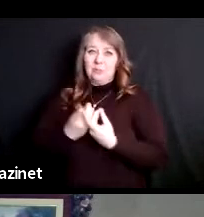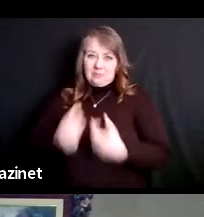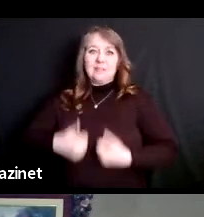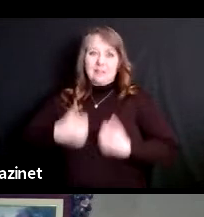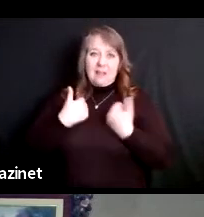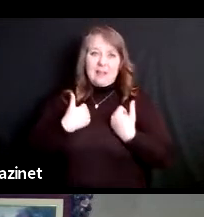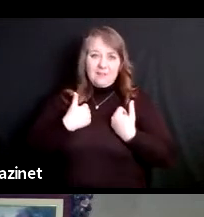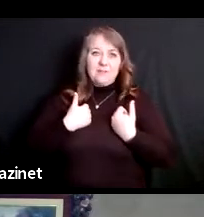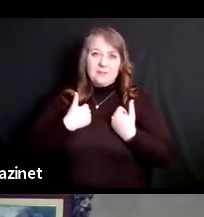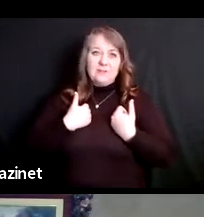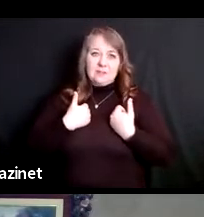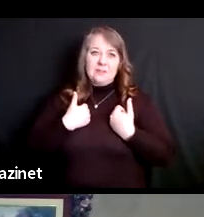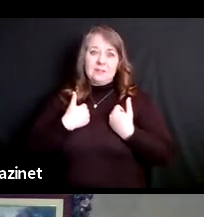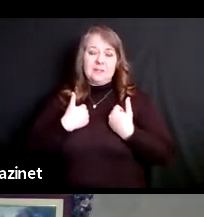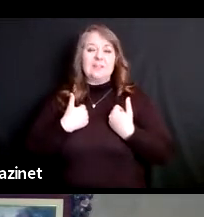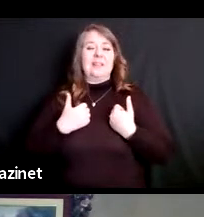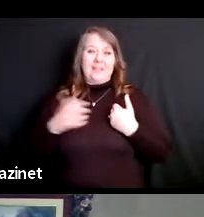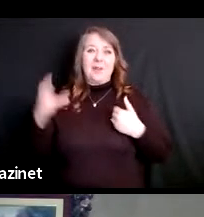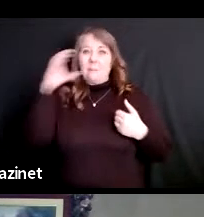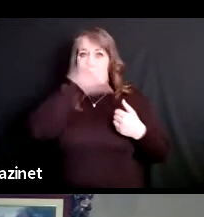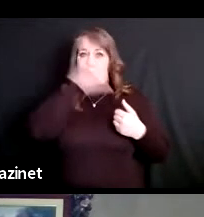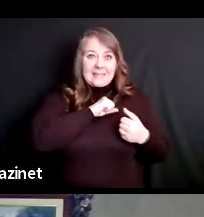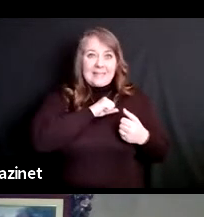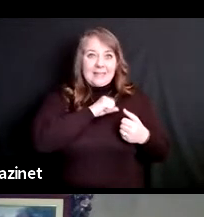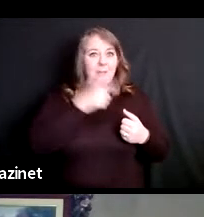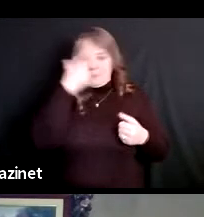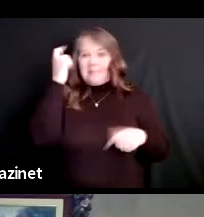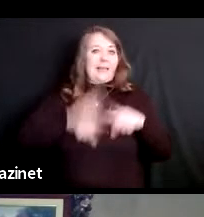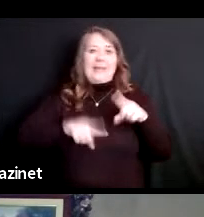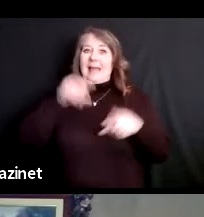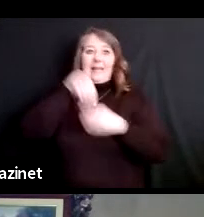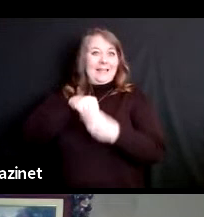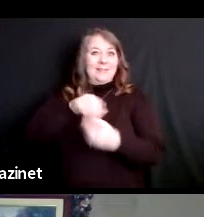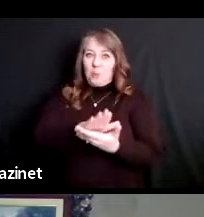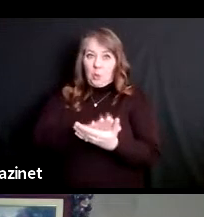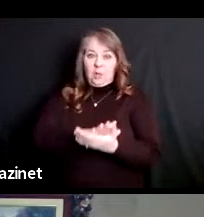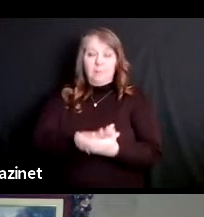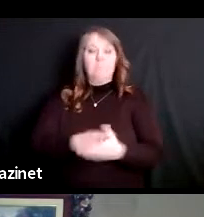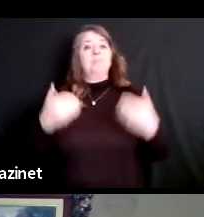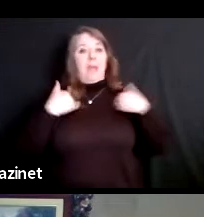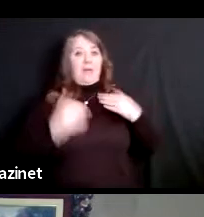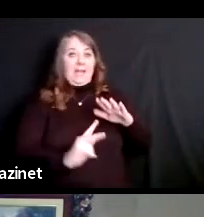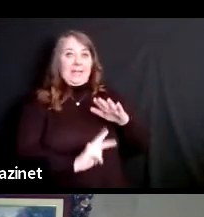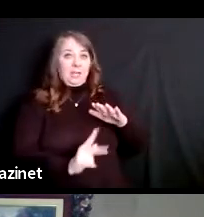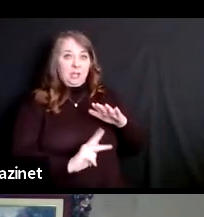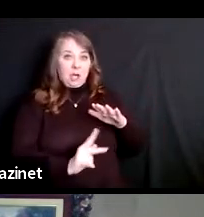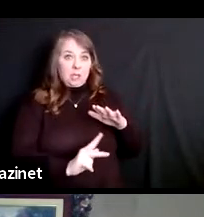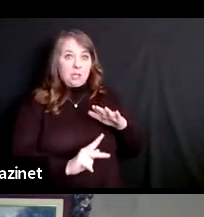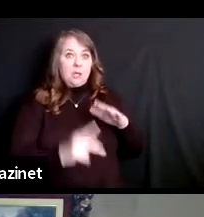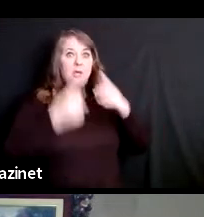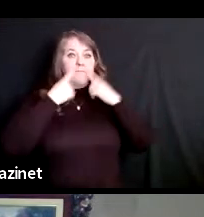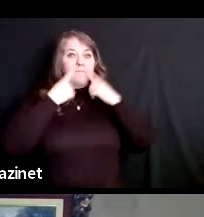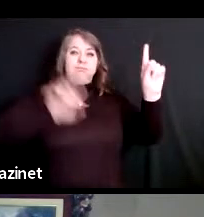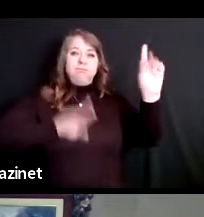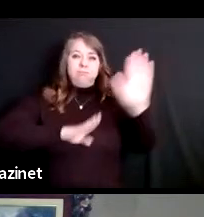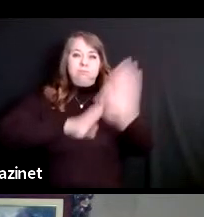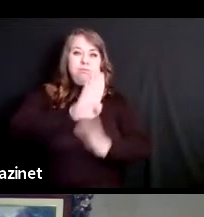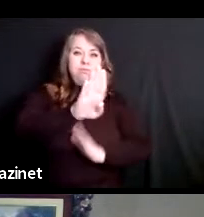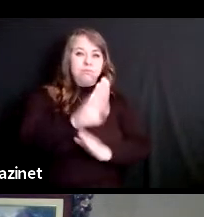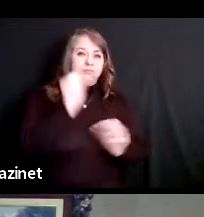and they're missing out because they can't be in school. I have a kindergartner that is excelling